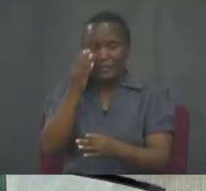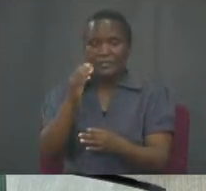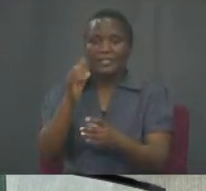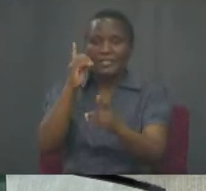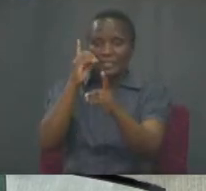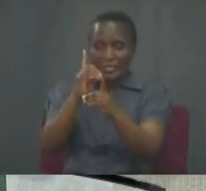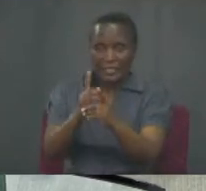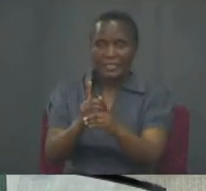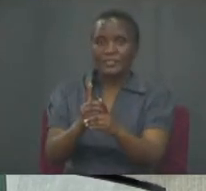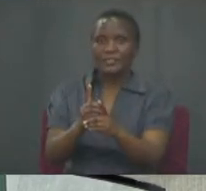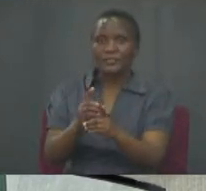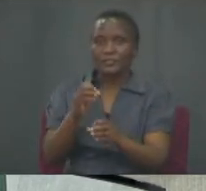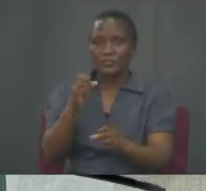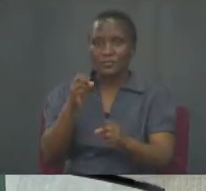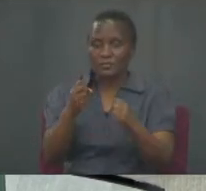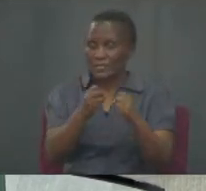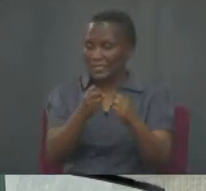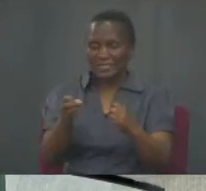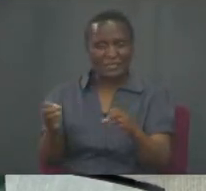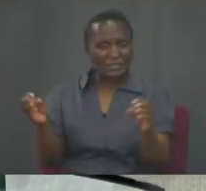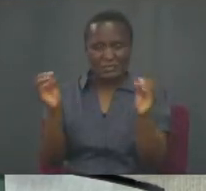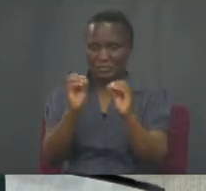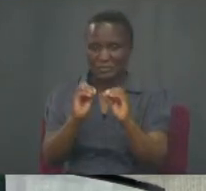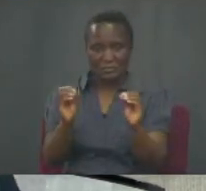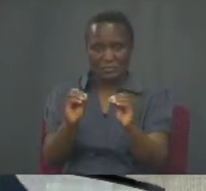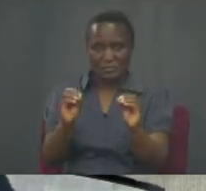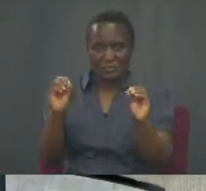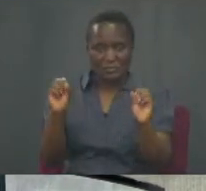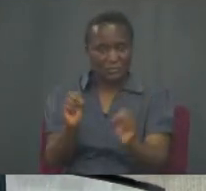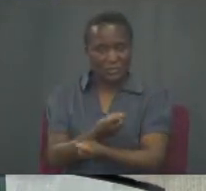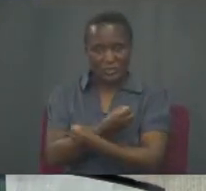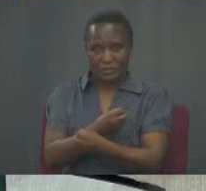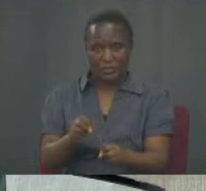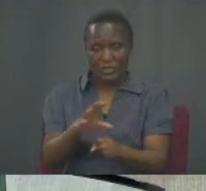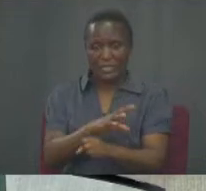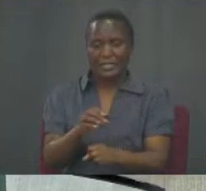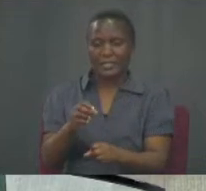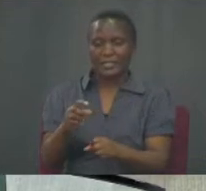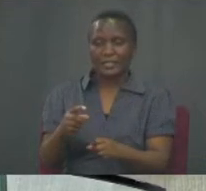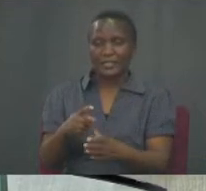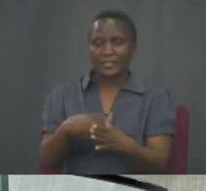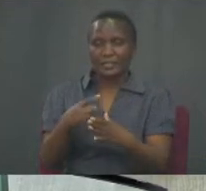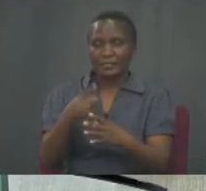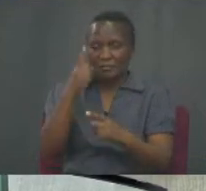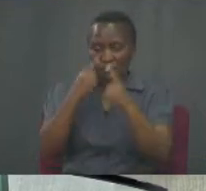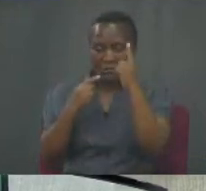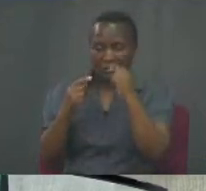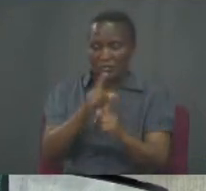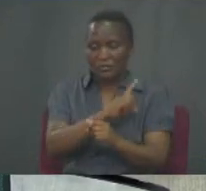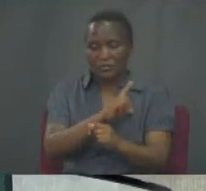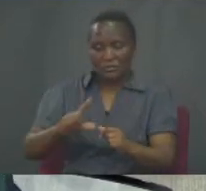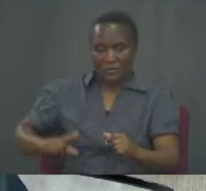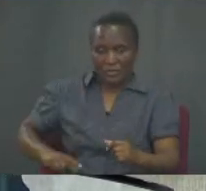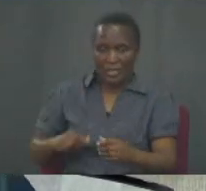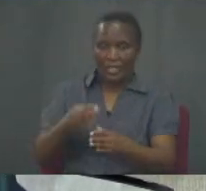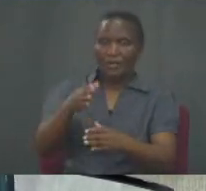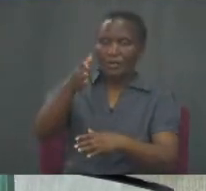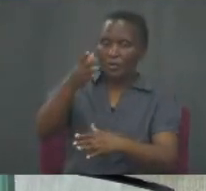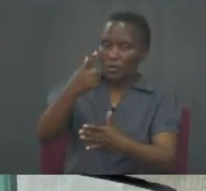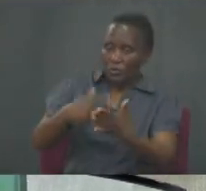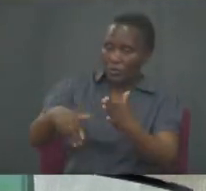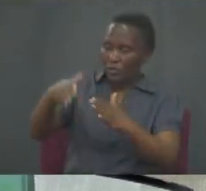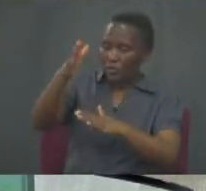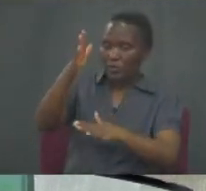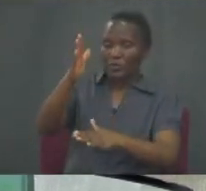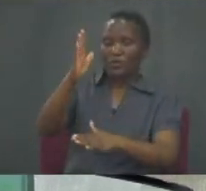They can't because of his cavalry. And so they cry to the Lord. But what does God do? God raises Deborah. Barak